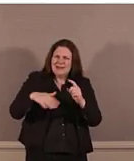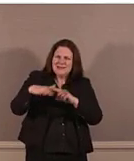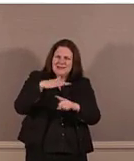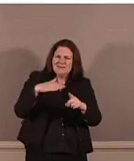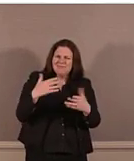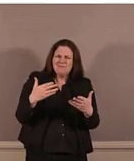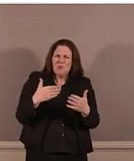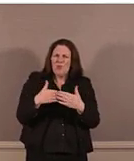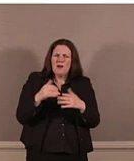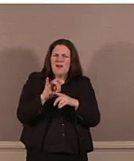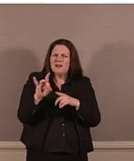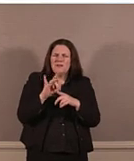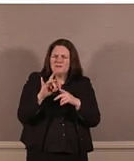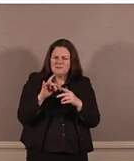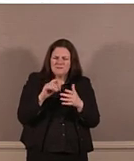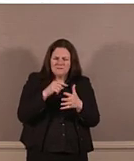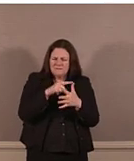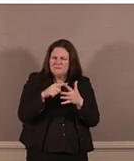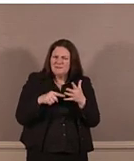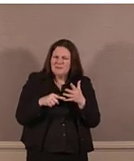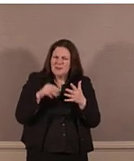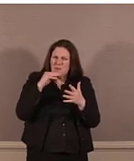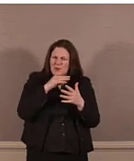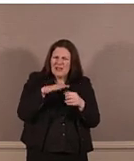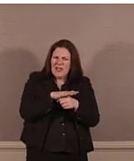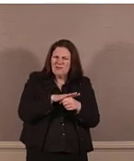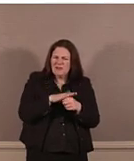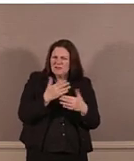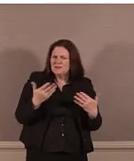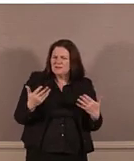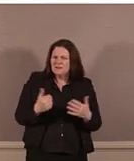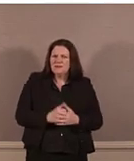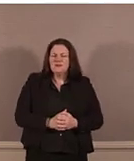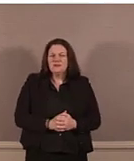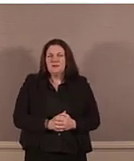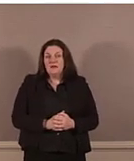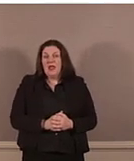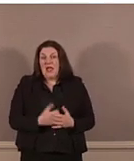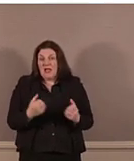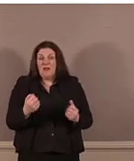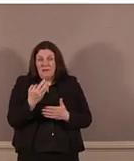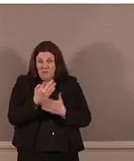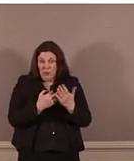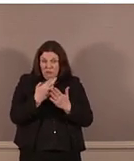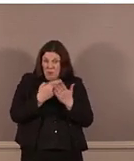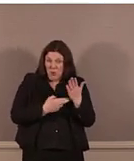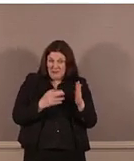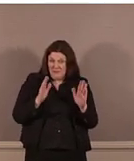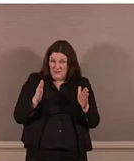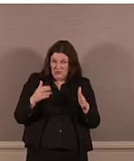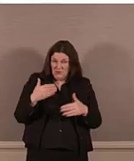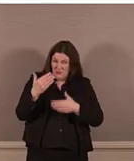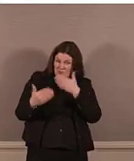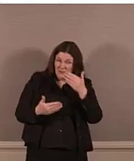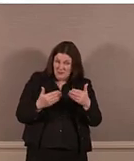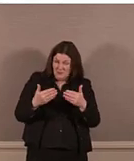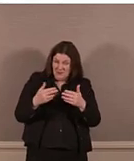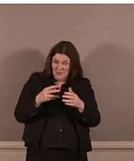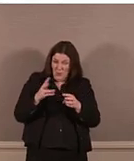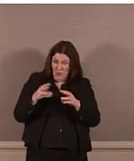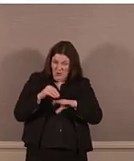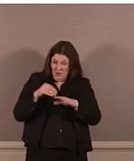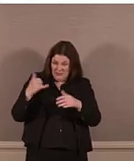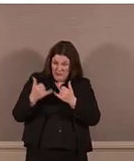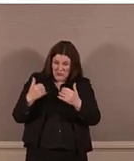focusing on? And there's a number of key areas there and a number of reports that we've worked out over the years. One, again,